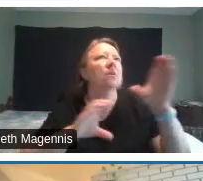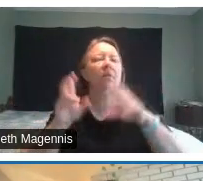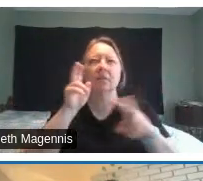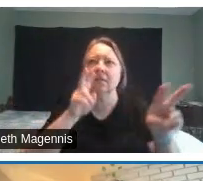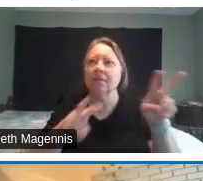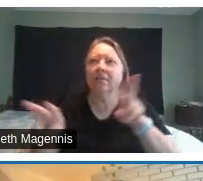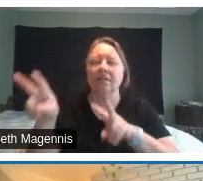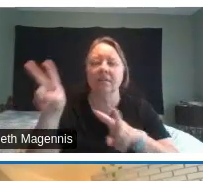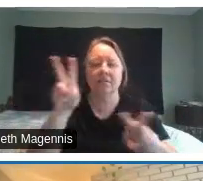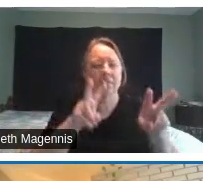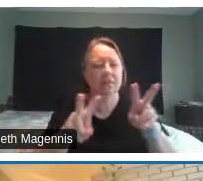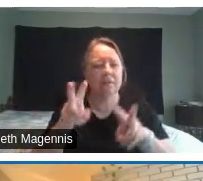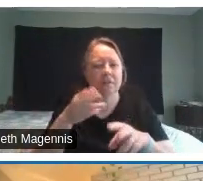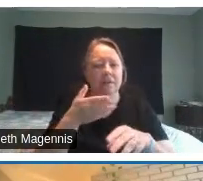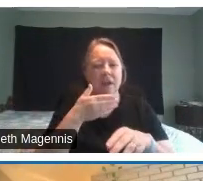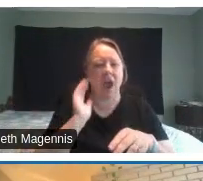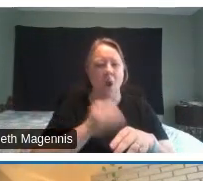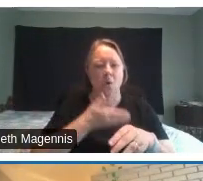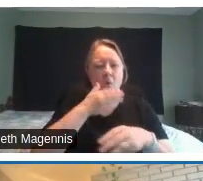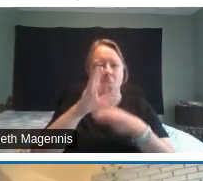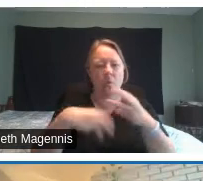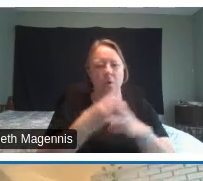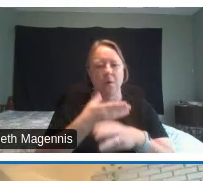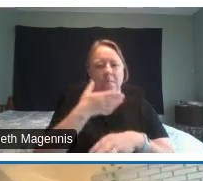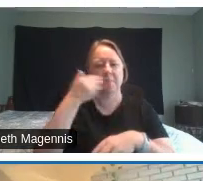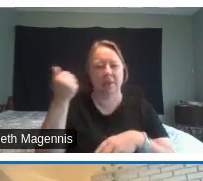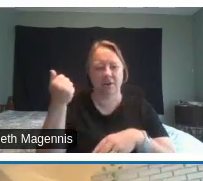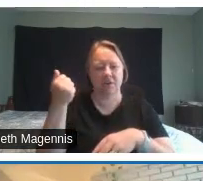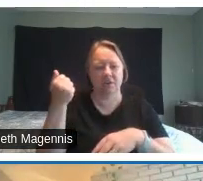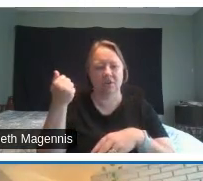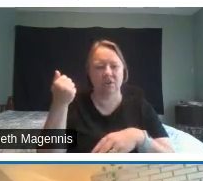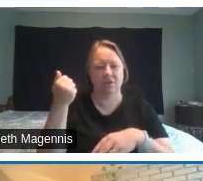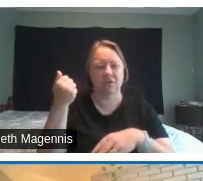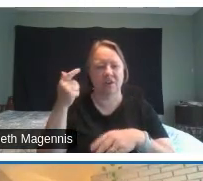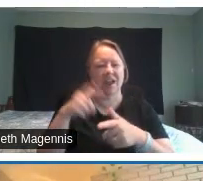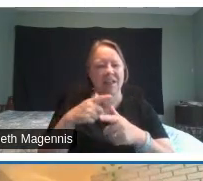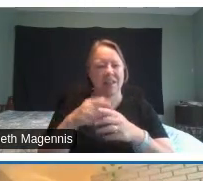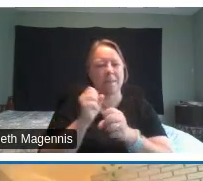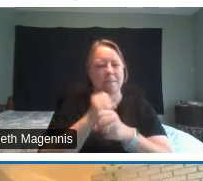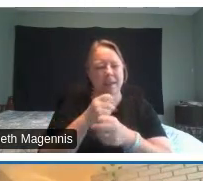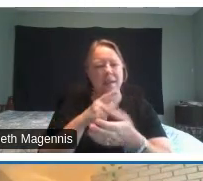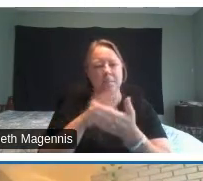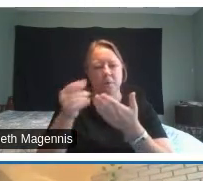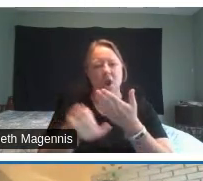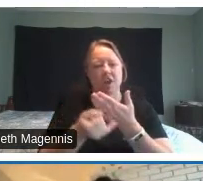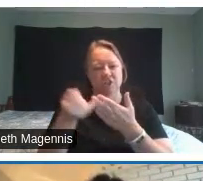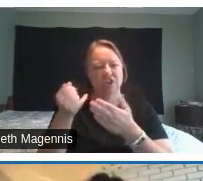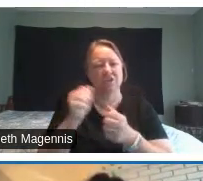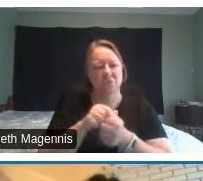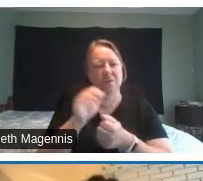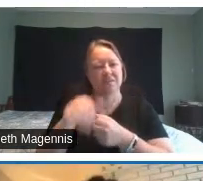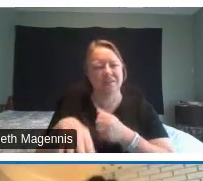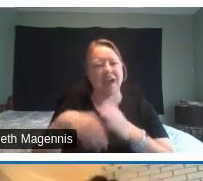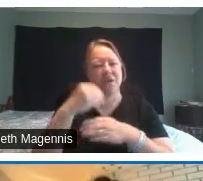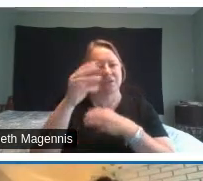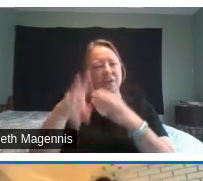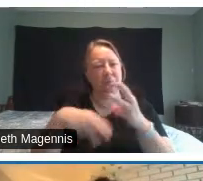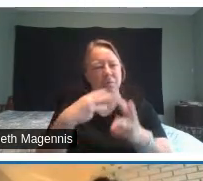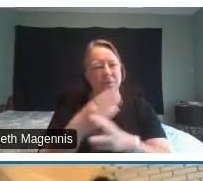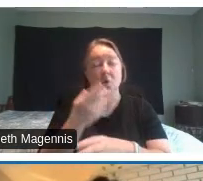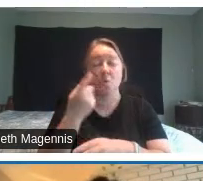observe better our world, and then at some point creating projects with it. And one thing